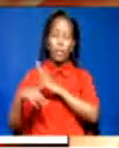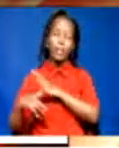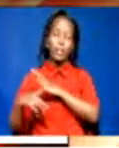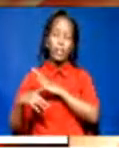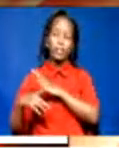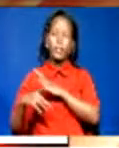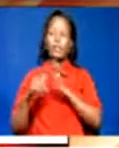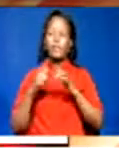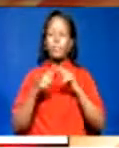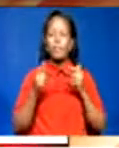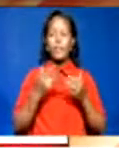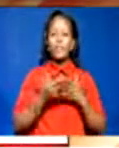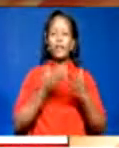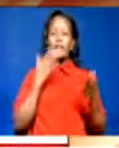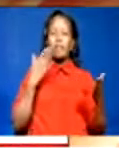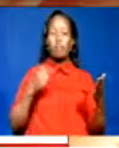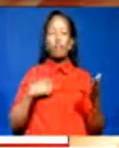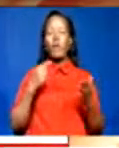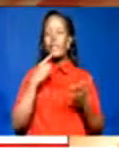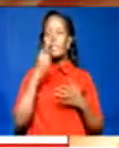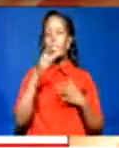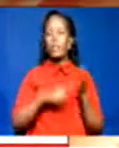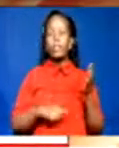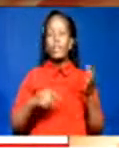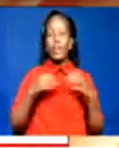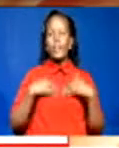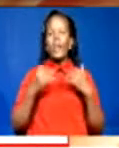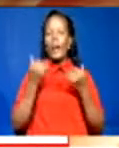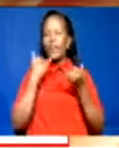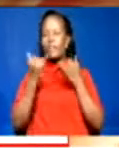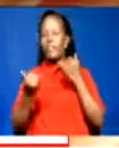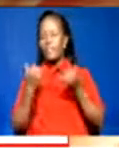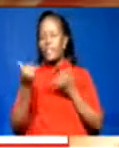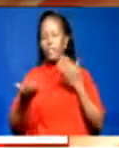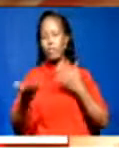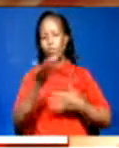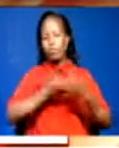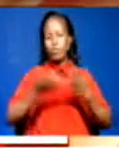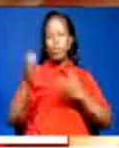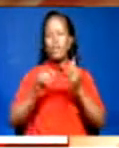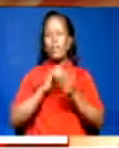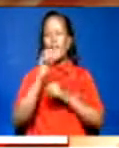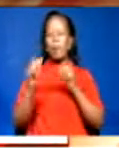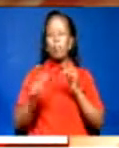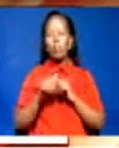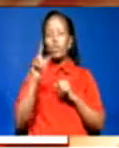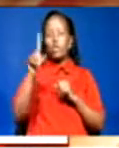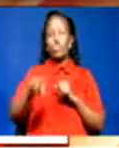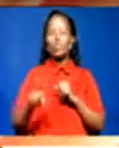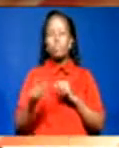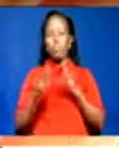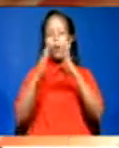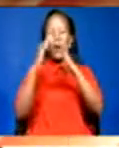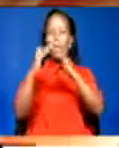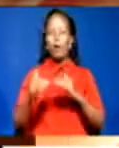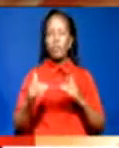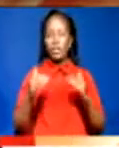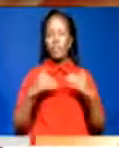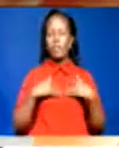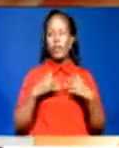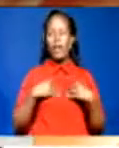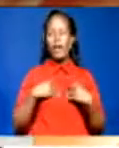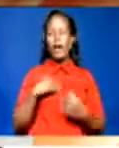I had promised you an interactive segment here on affordable housing. We have Willy Kimani, who is